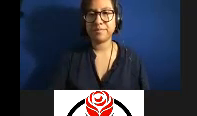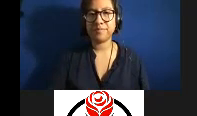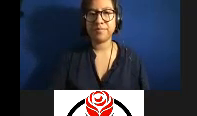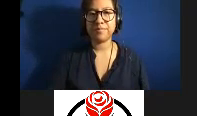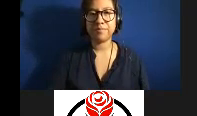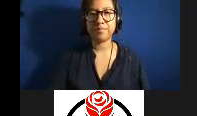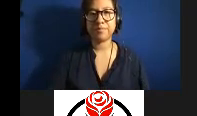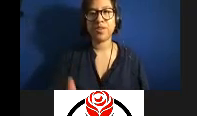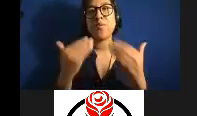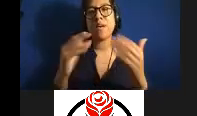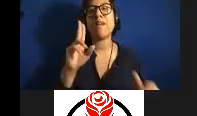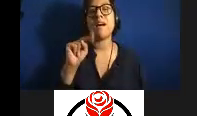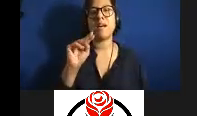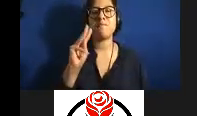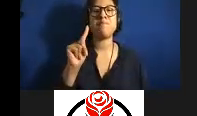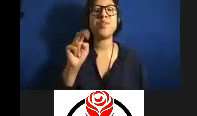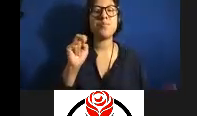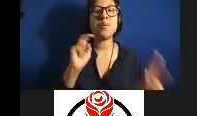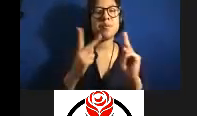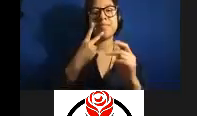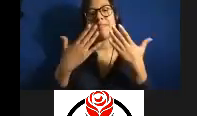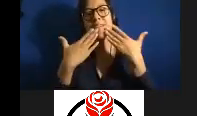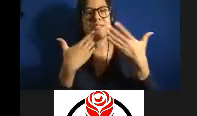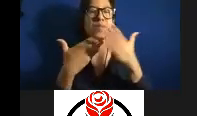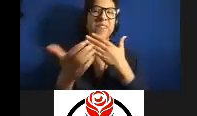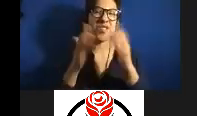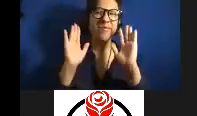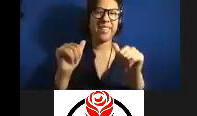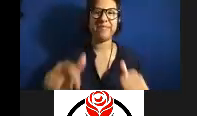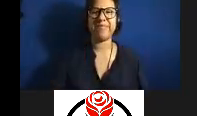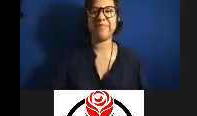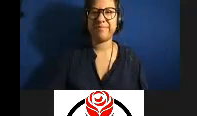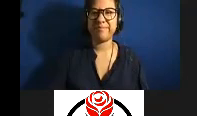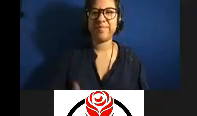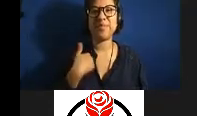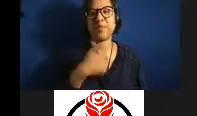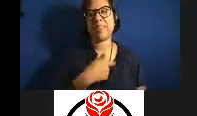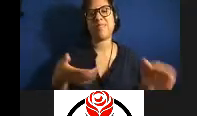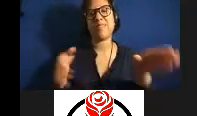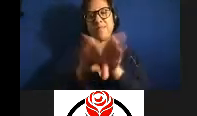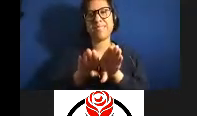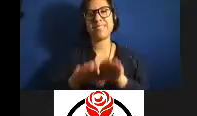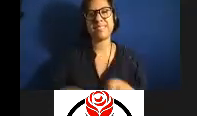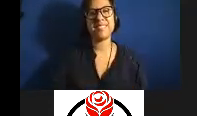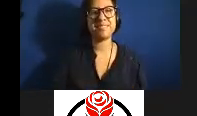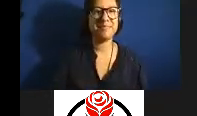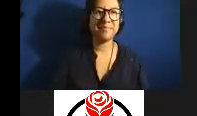And go ahead and unmute everybody just so folks can say thanks or whatever as we close.